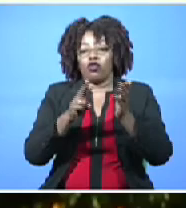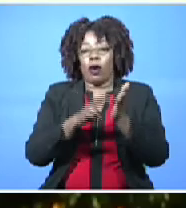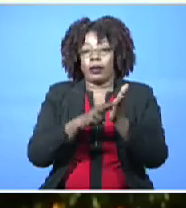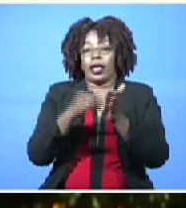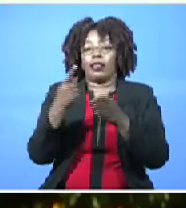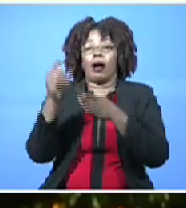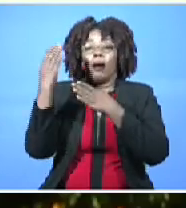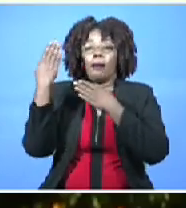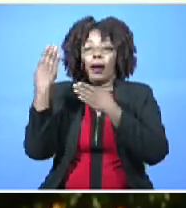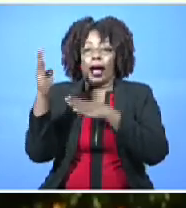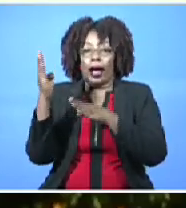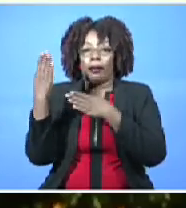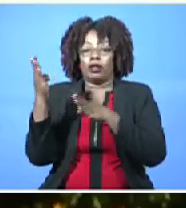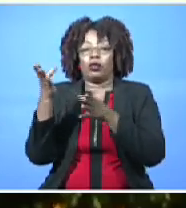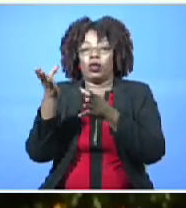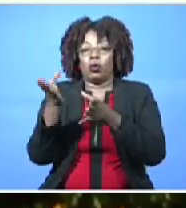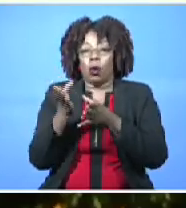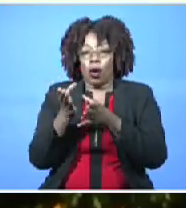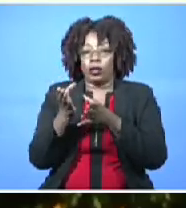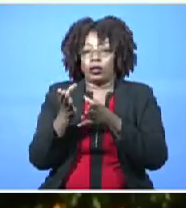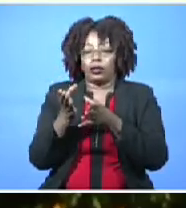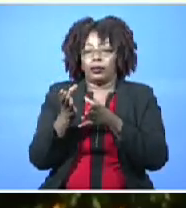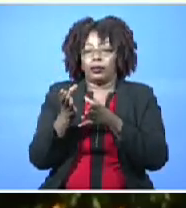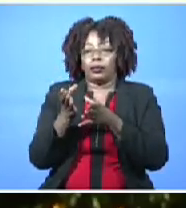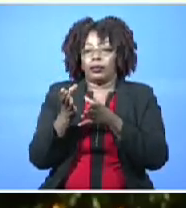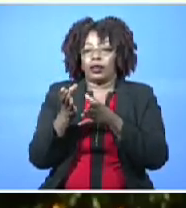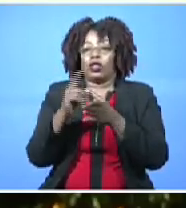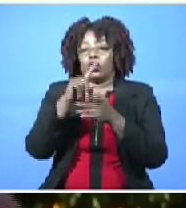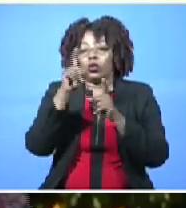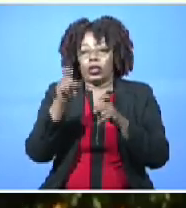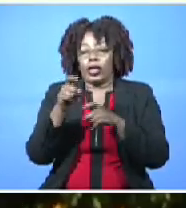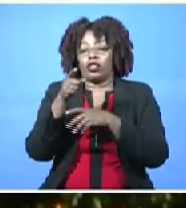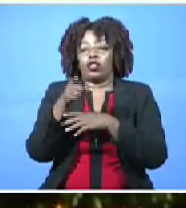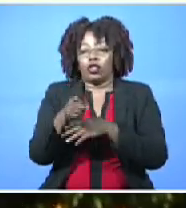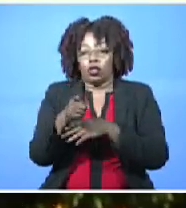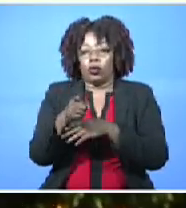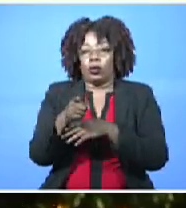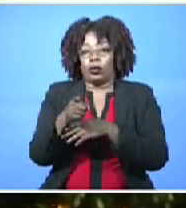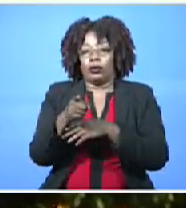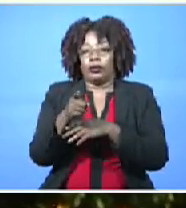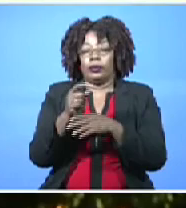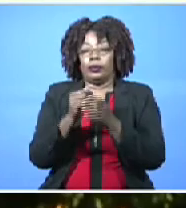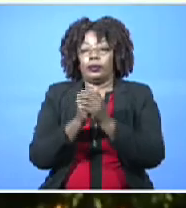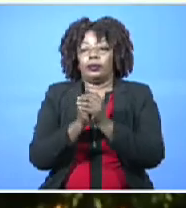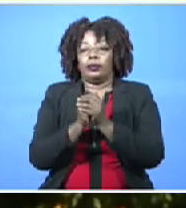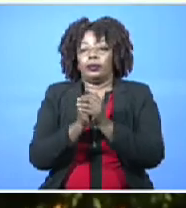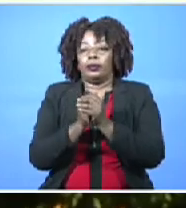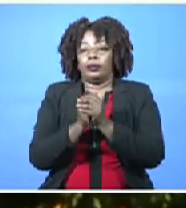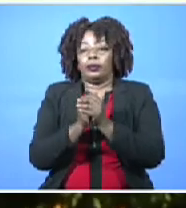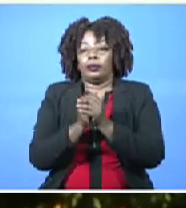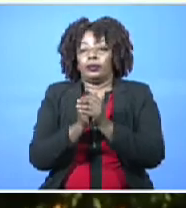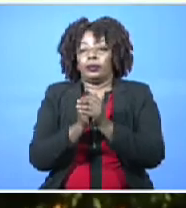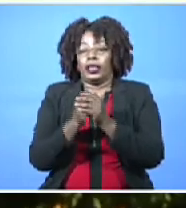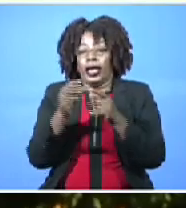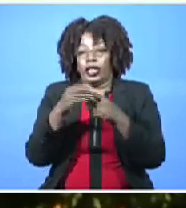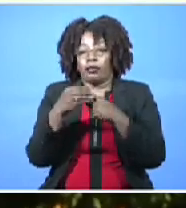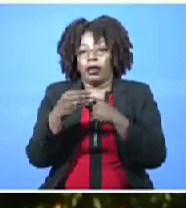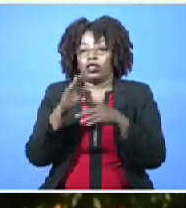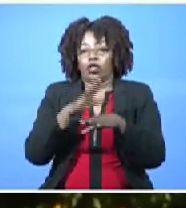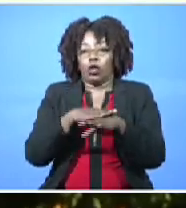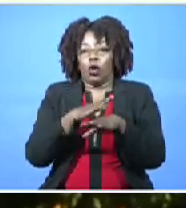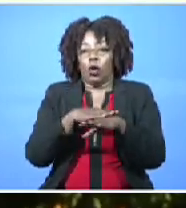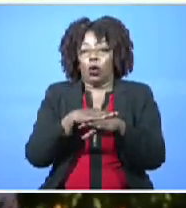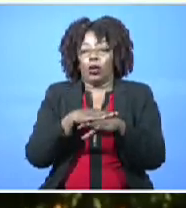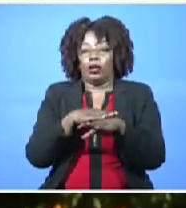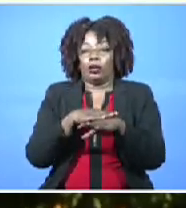represent the Bahamas, we want to test you, and in cases we will test you. Especially on